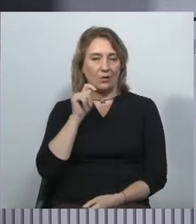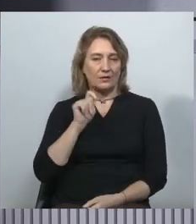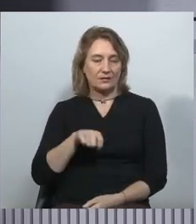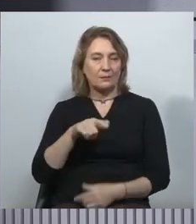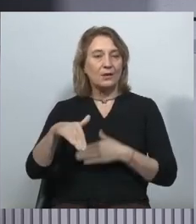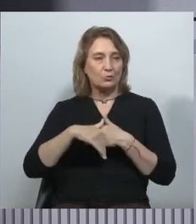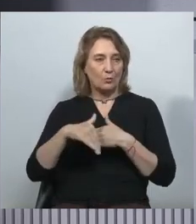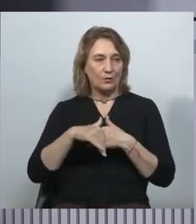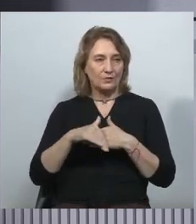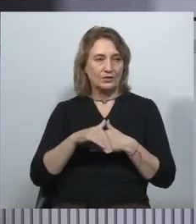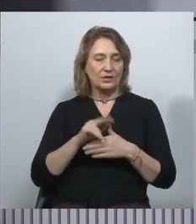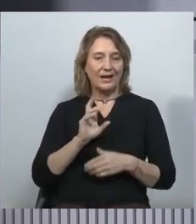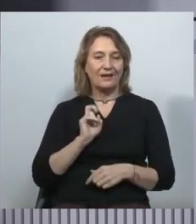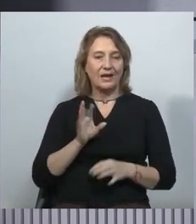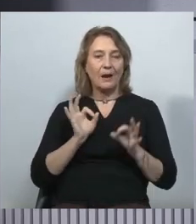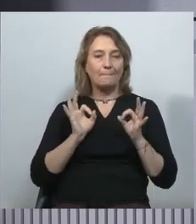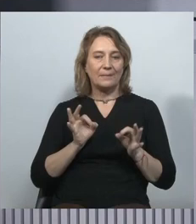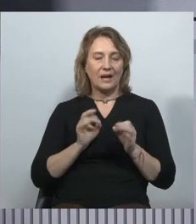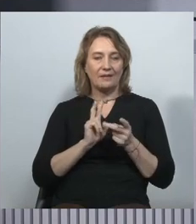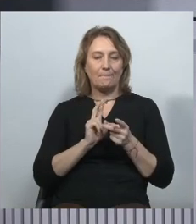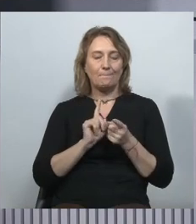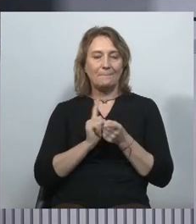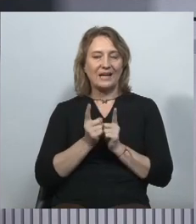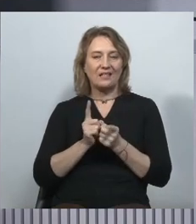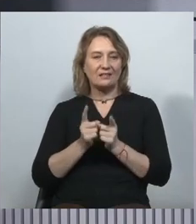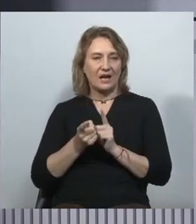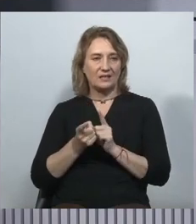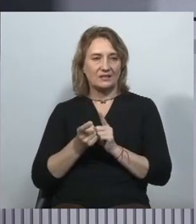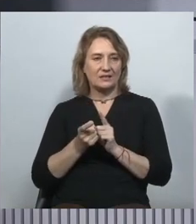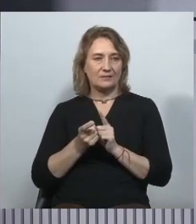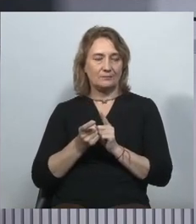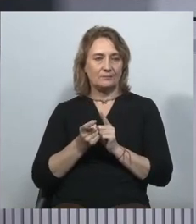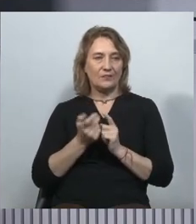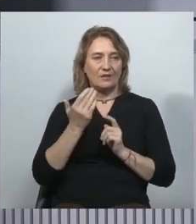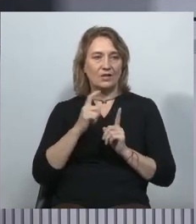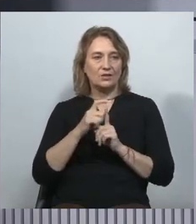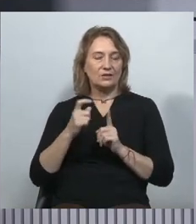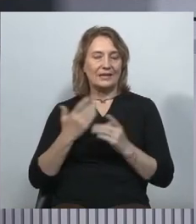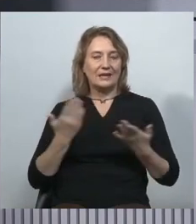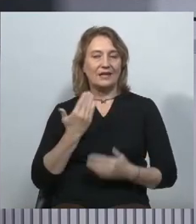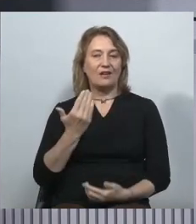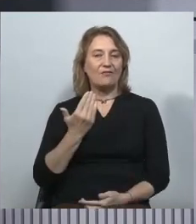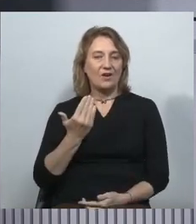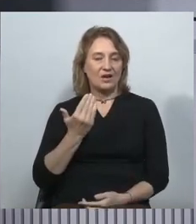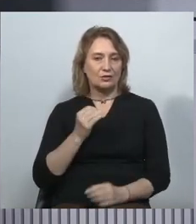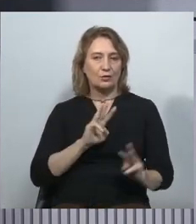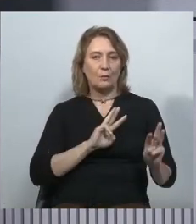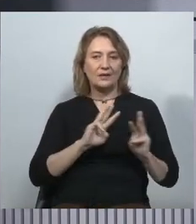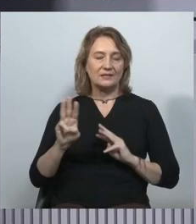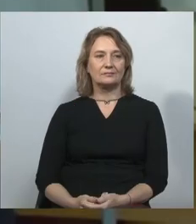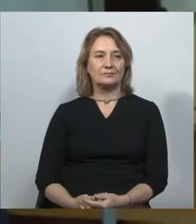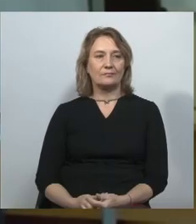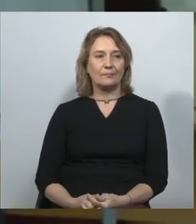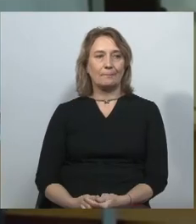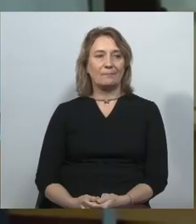into Ukrainian. Lubov, can you help me to translate very, very fight? And what are your